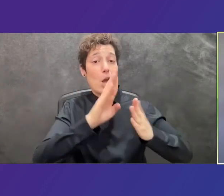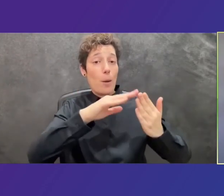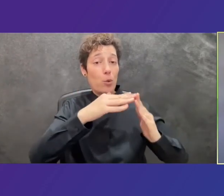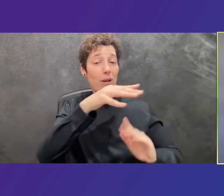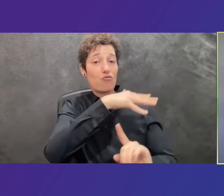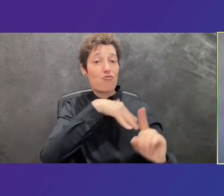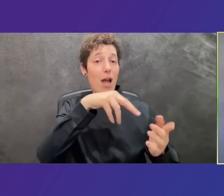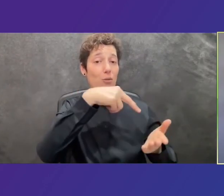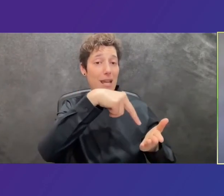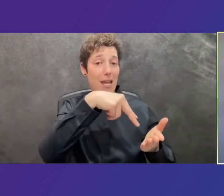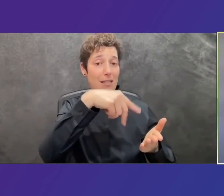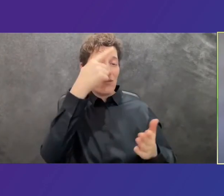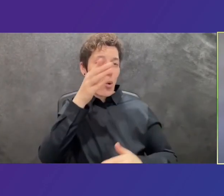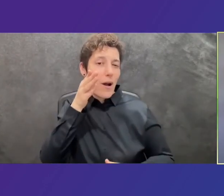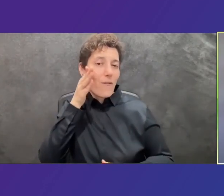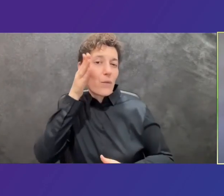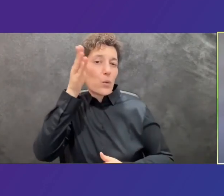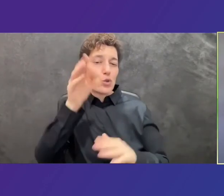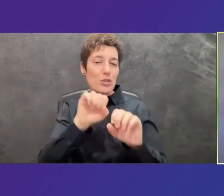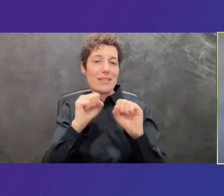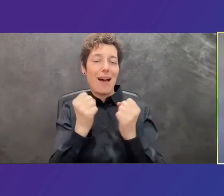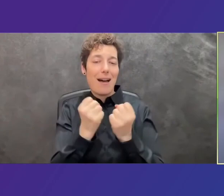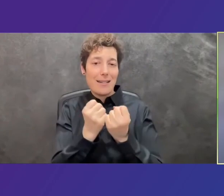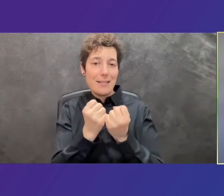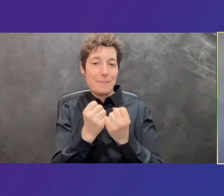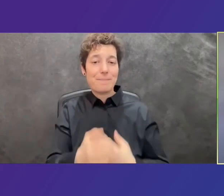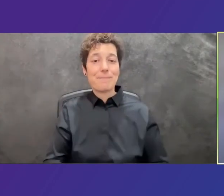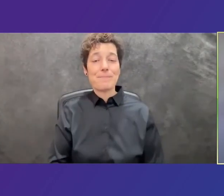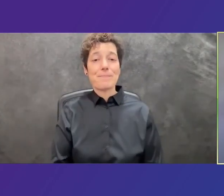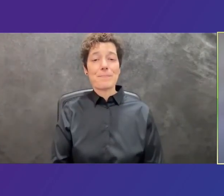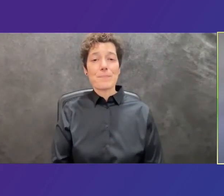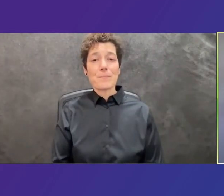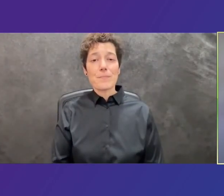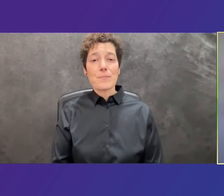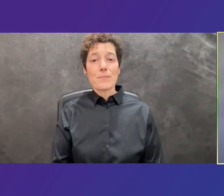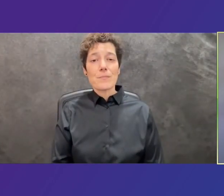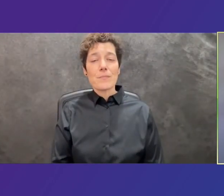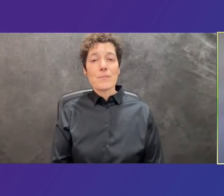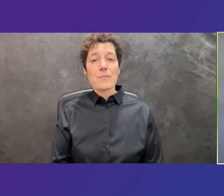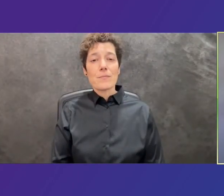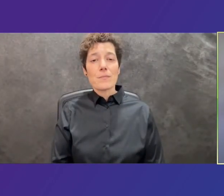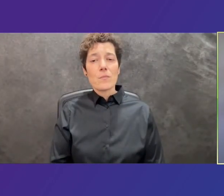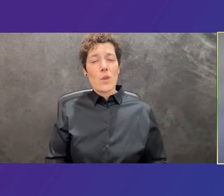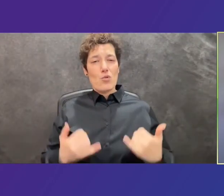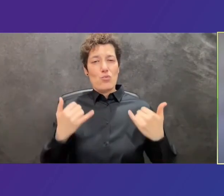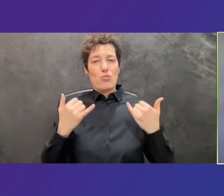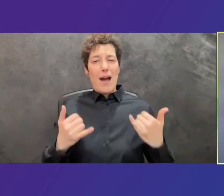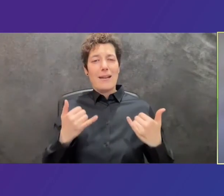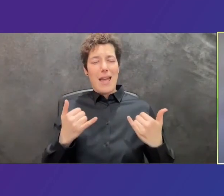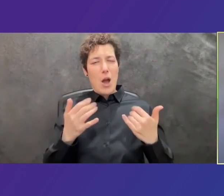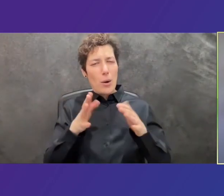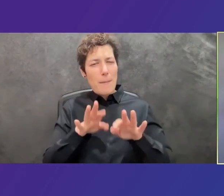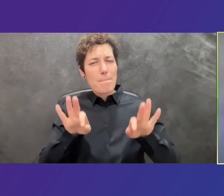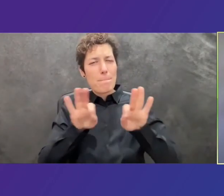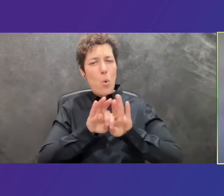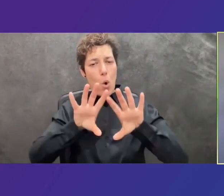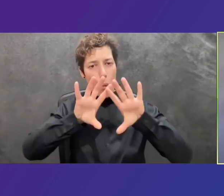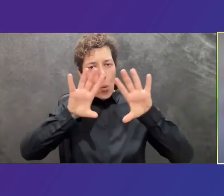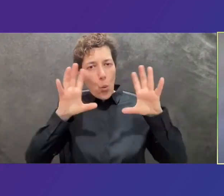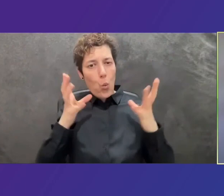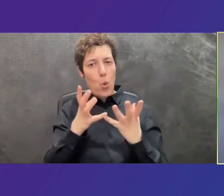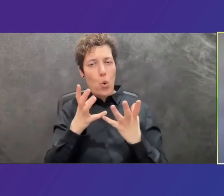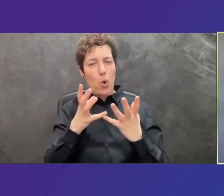Dance for a Future Society. At an important global tipping point for change, this